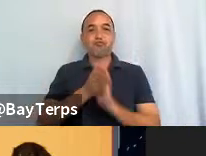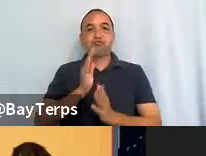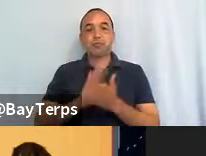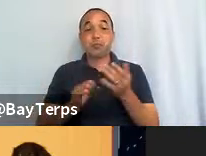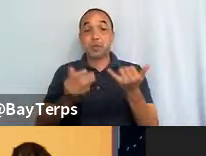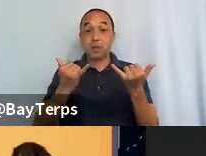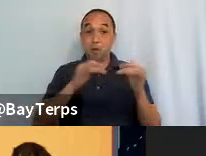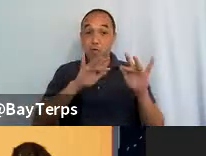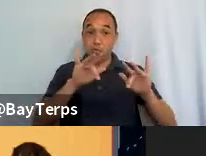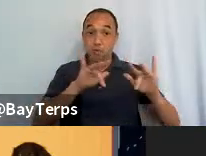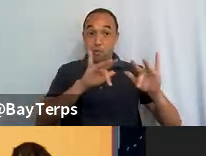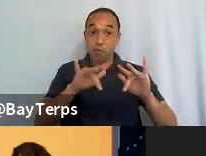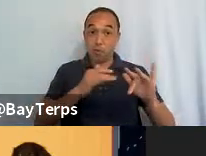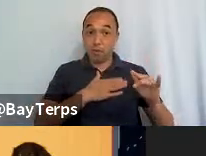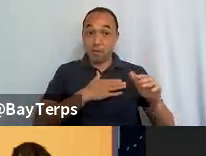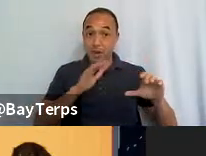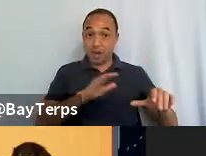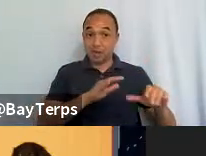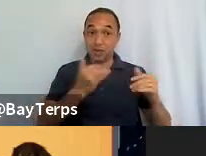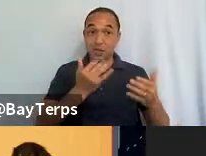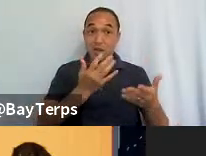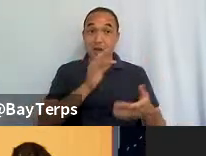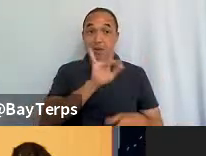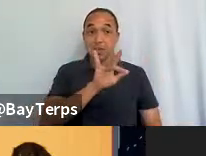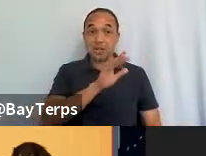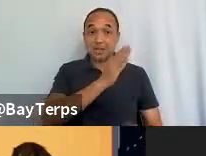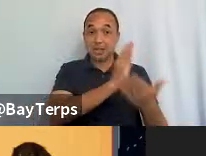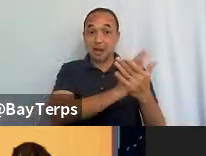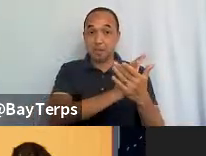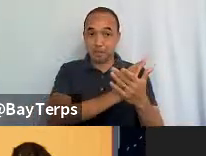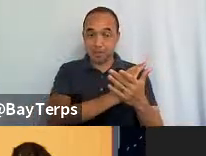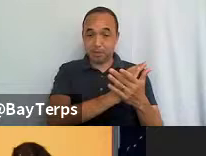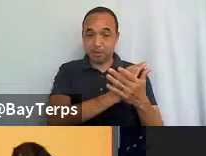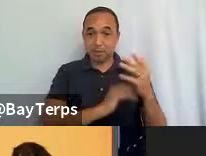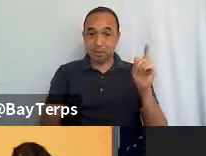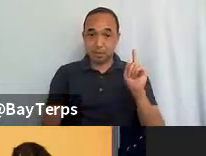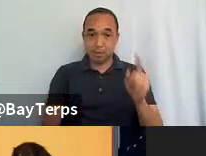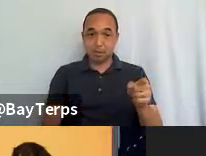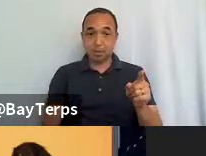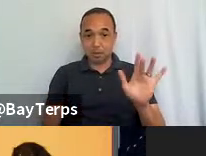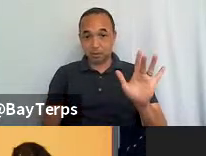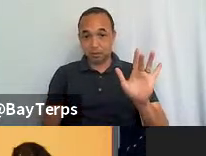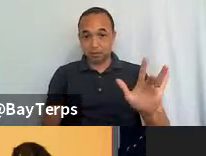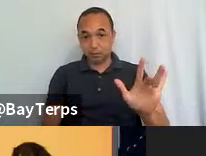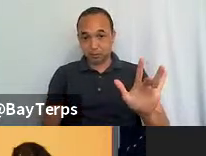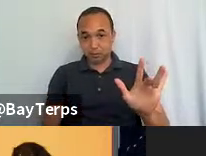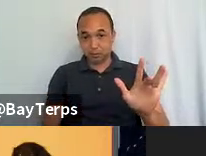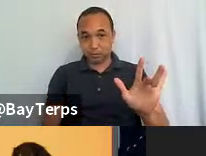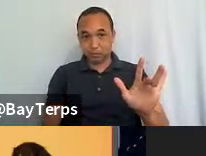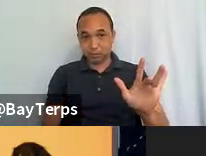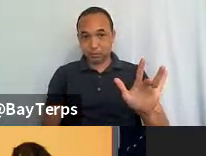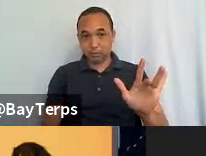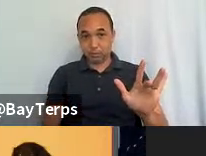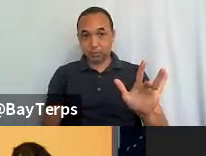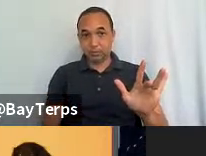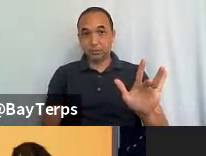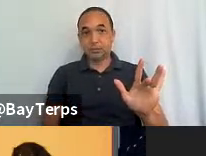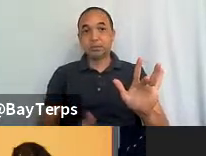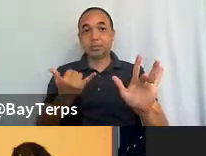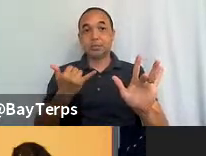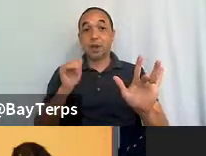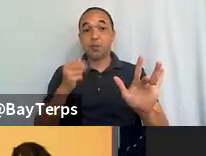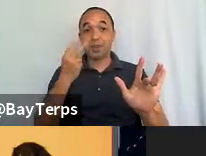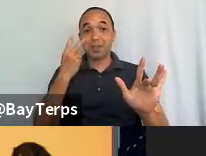recording my actions. So I'm going to hit the stop button. And now you can see we have